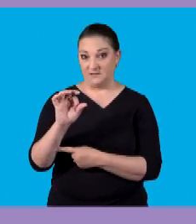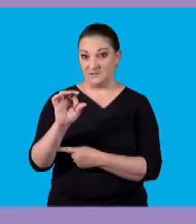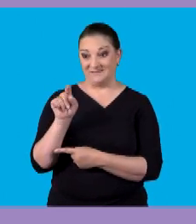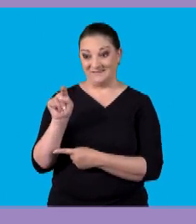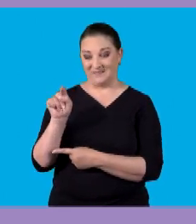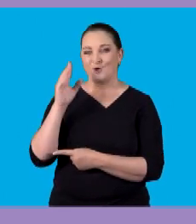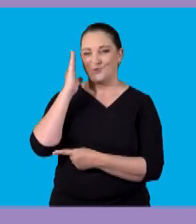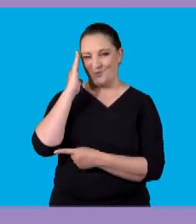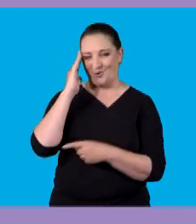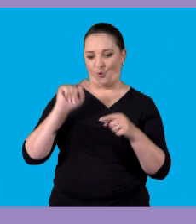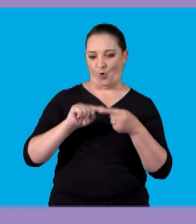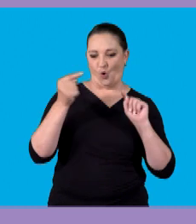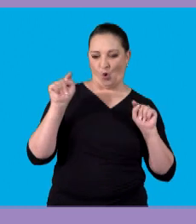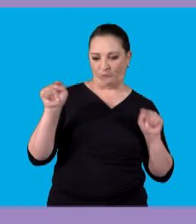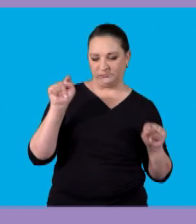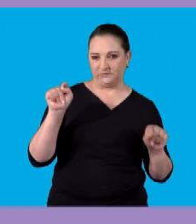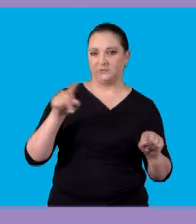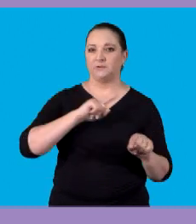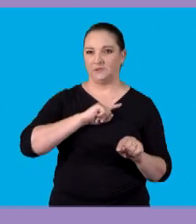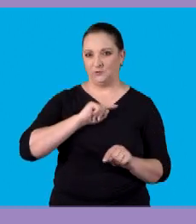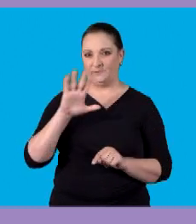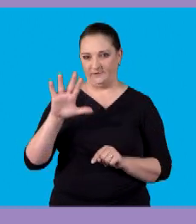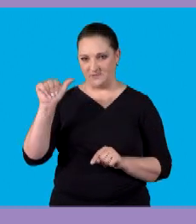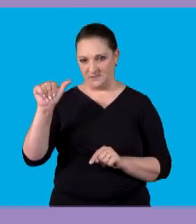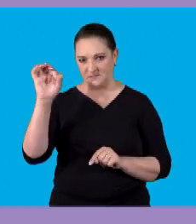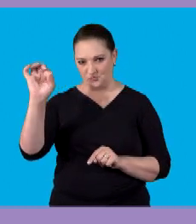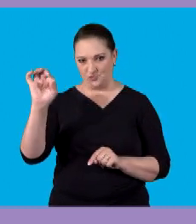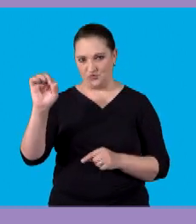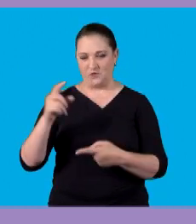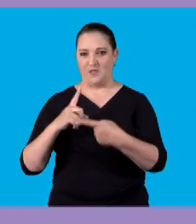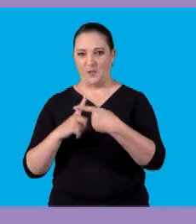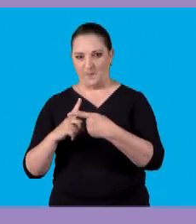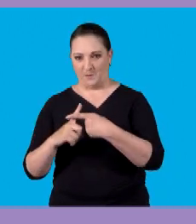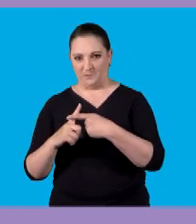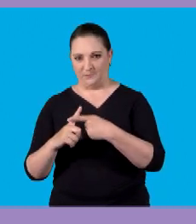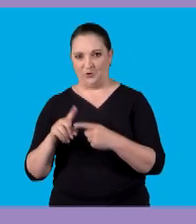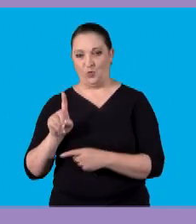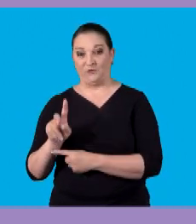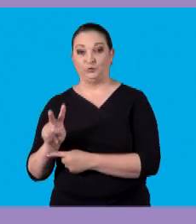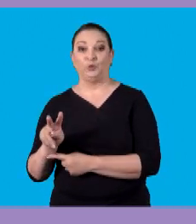56 degrees, because we found angle B to be 56 degrees, plus